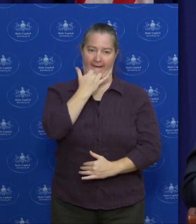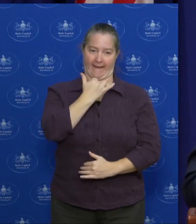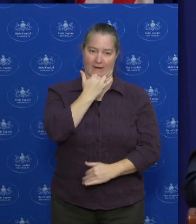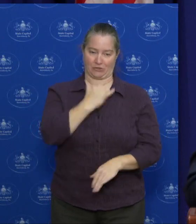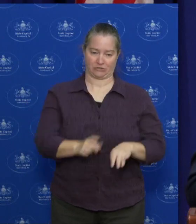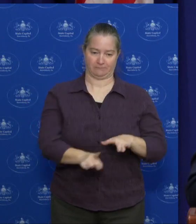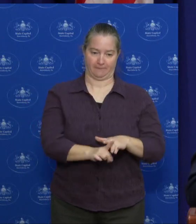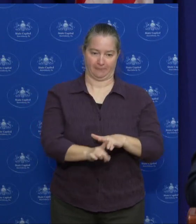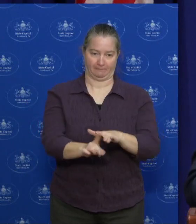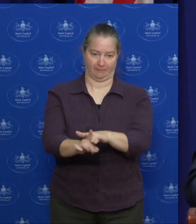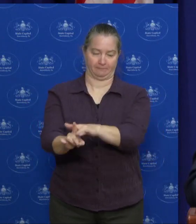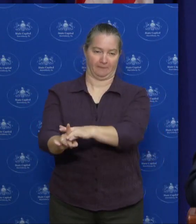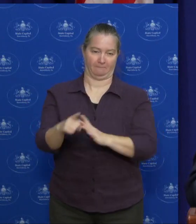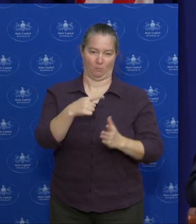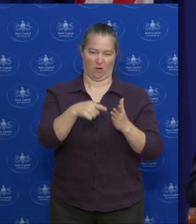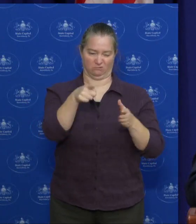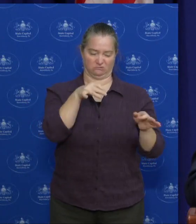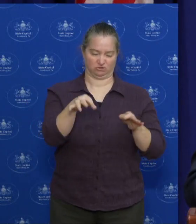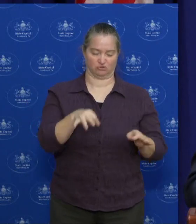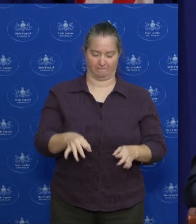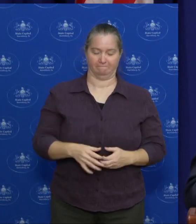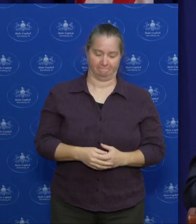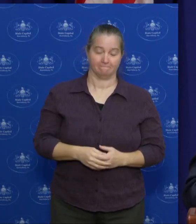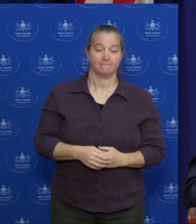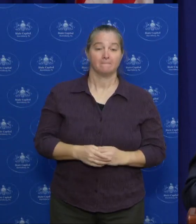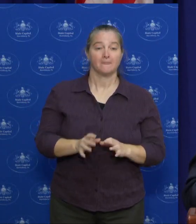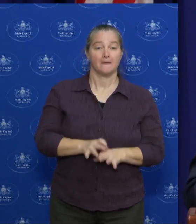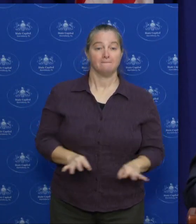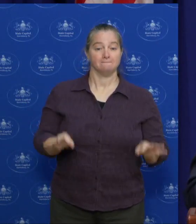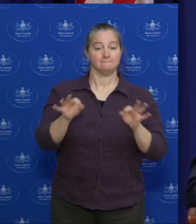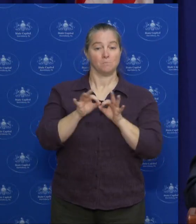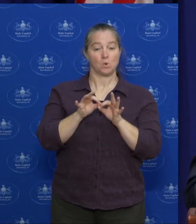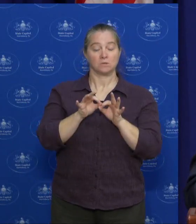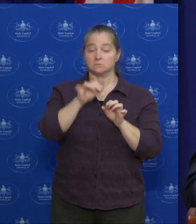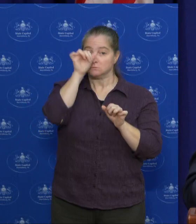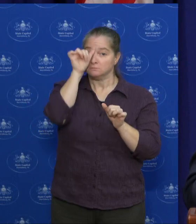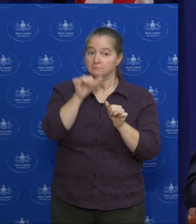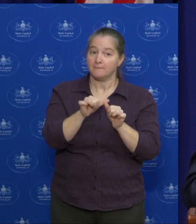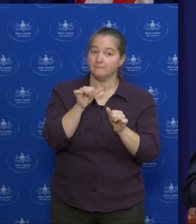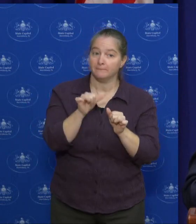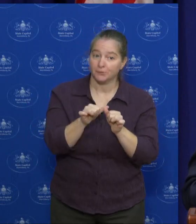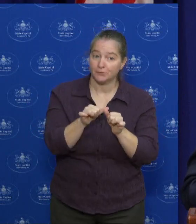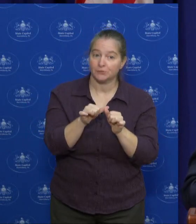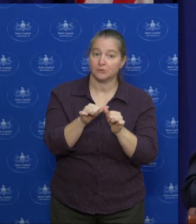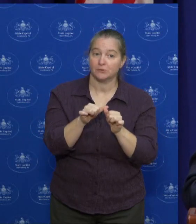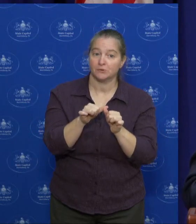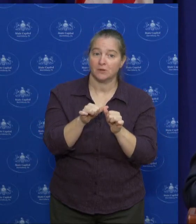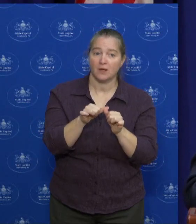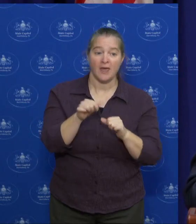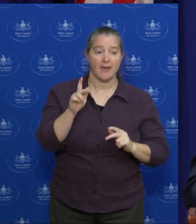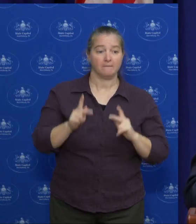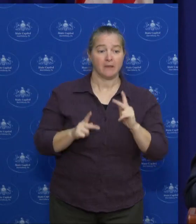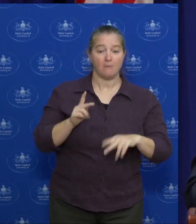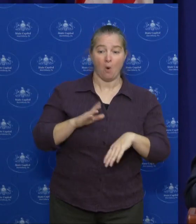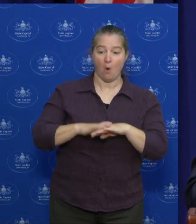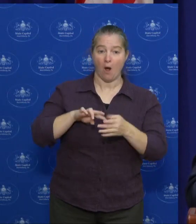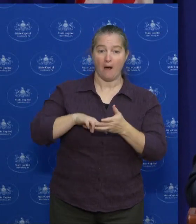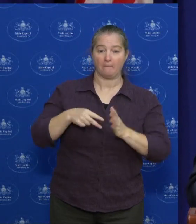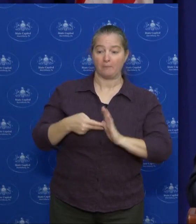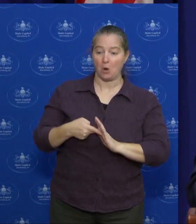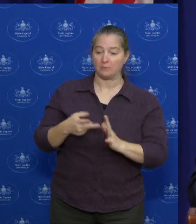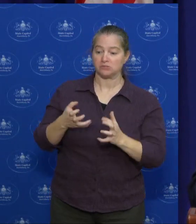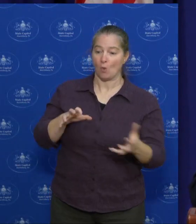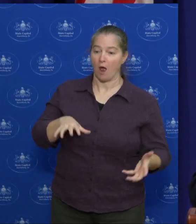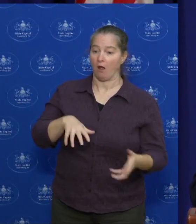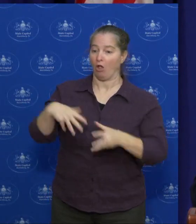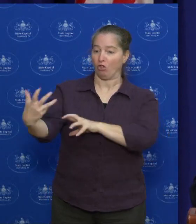the ones you described will occur. It's important for us to keep in mind that they are not deliberate, they are not intentional, they